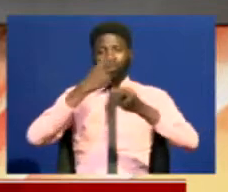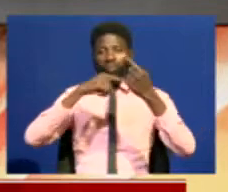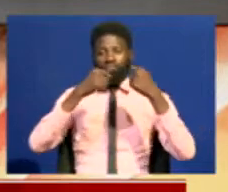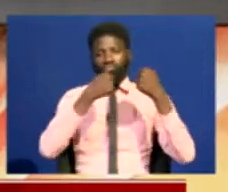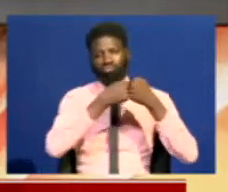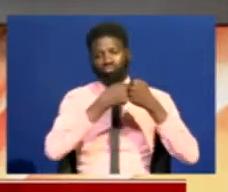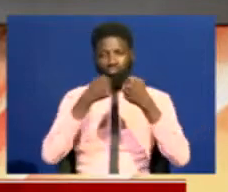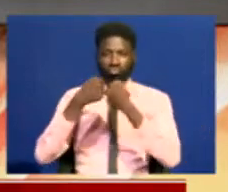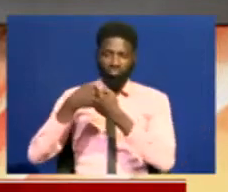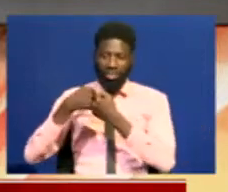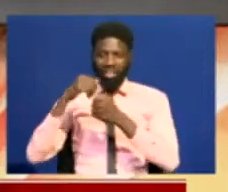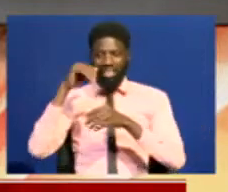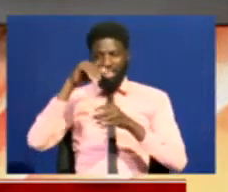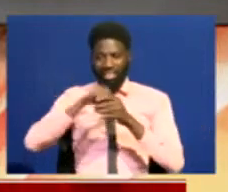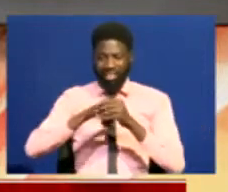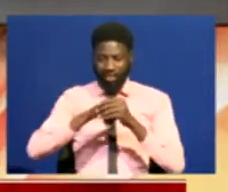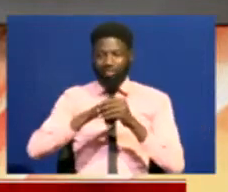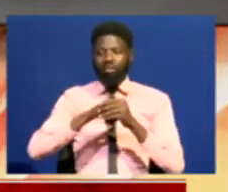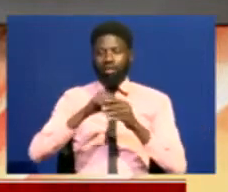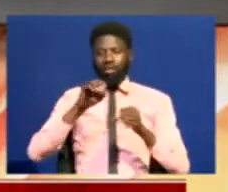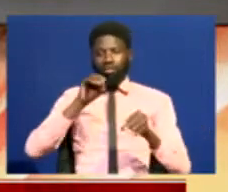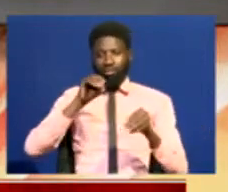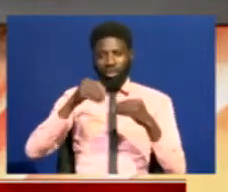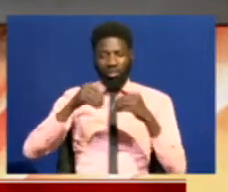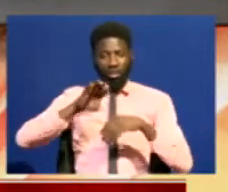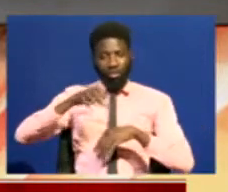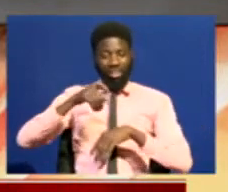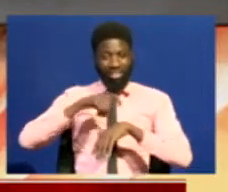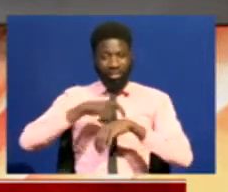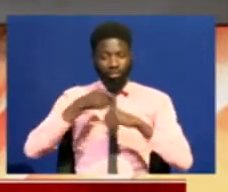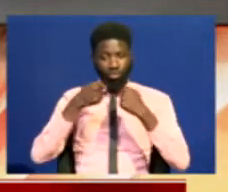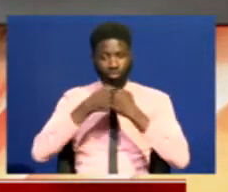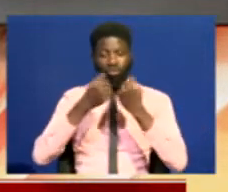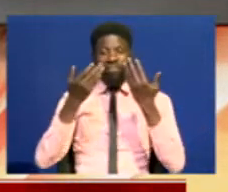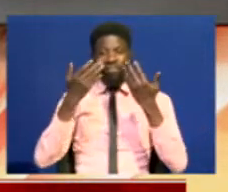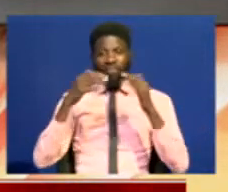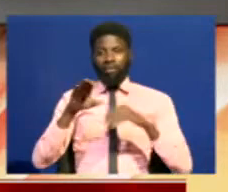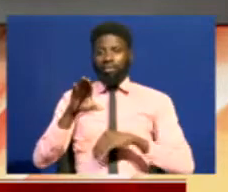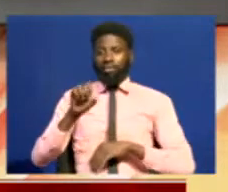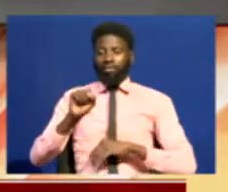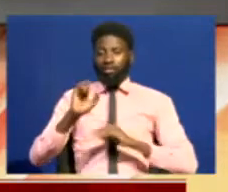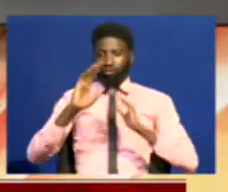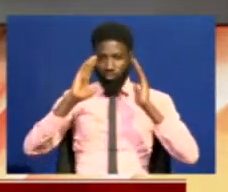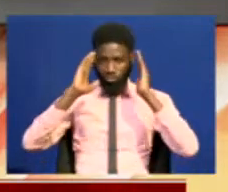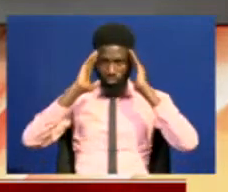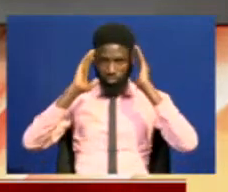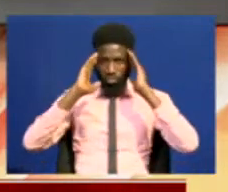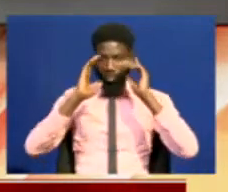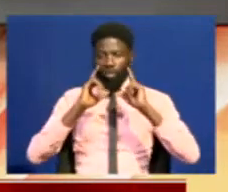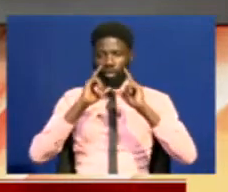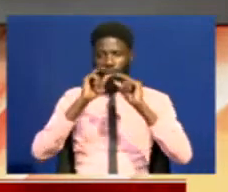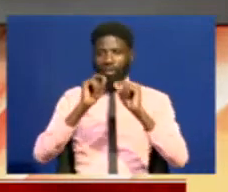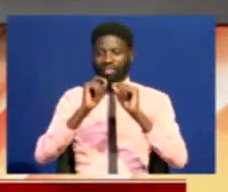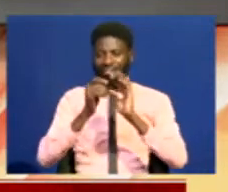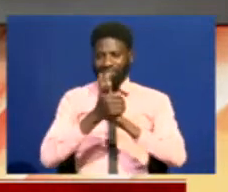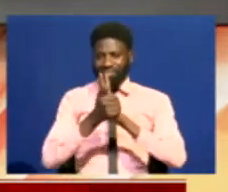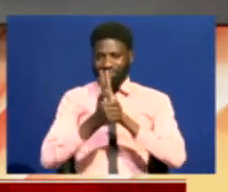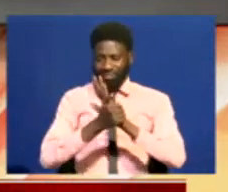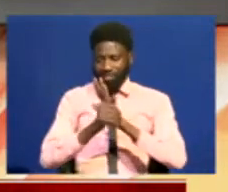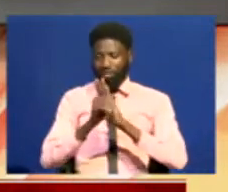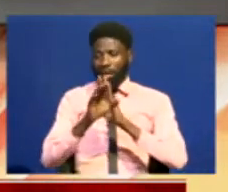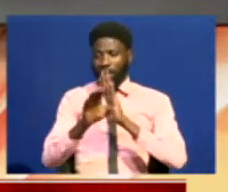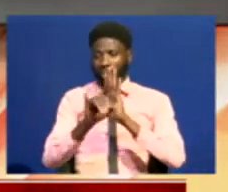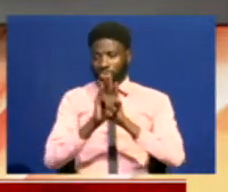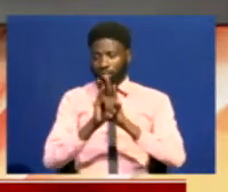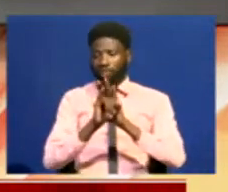in Budalangi, Busia County. Now, after the tournament, Cabinet Secretary Ababu said that talents identified from the one-day